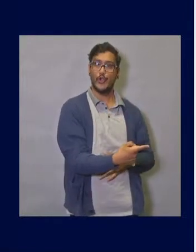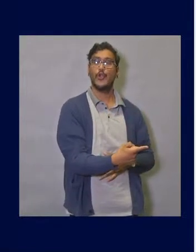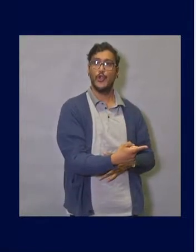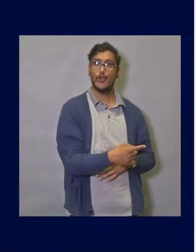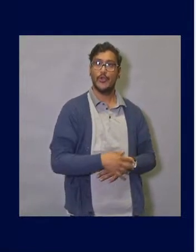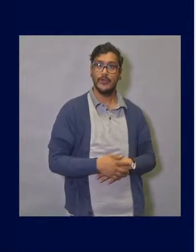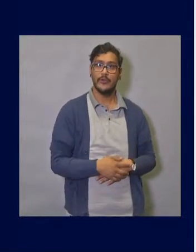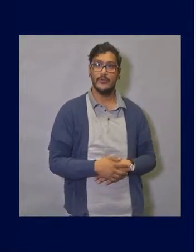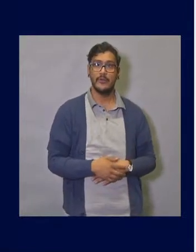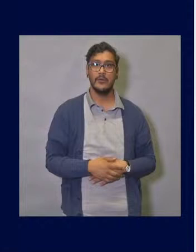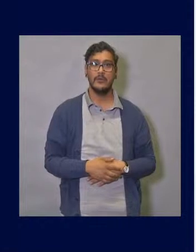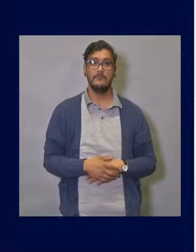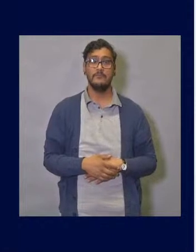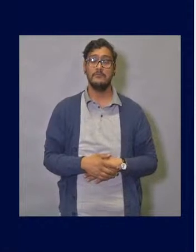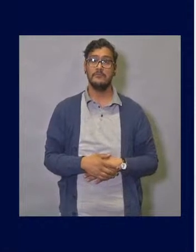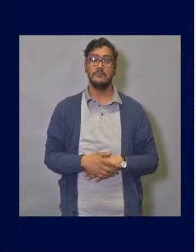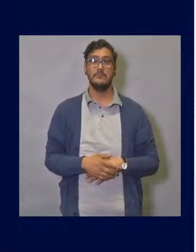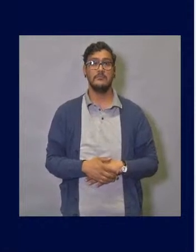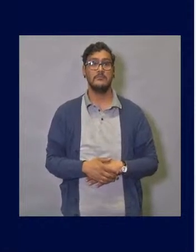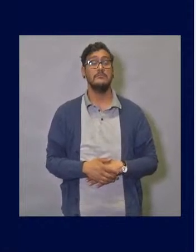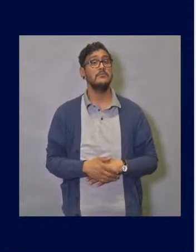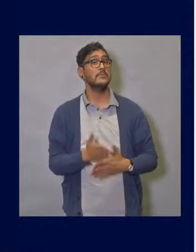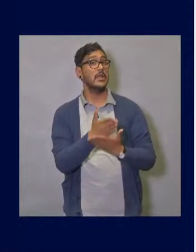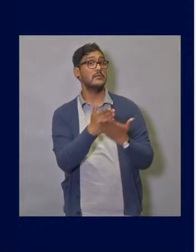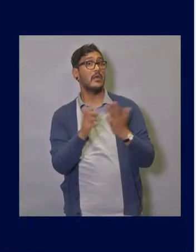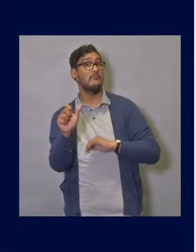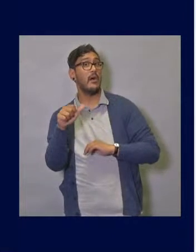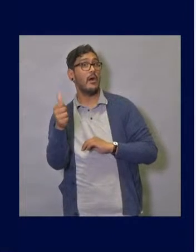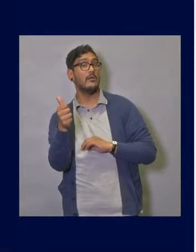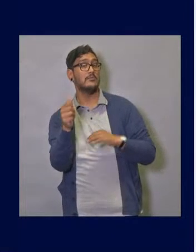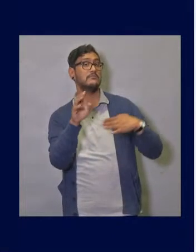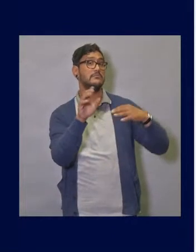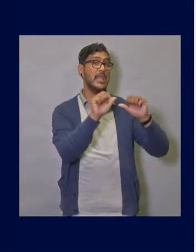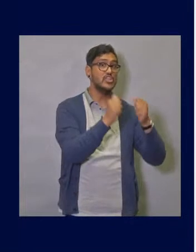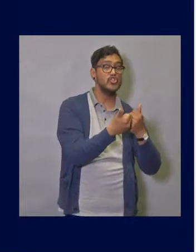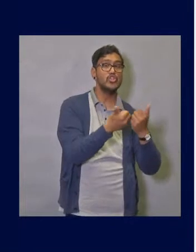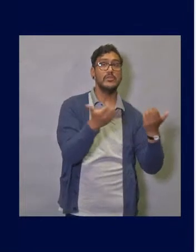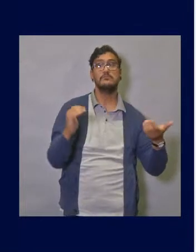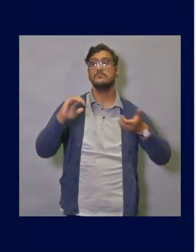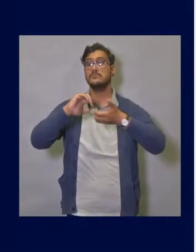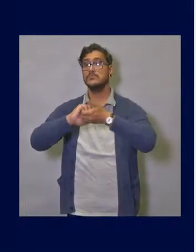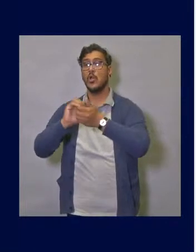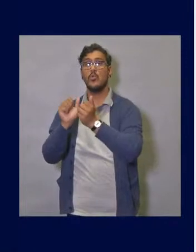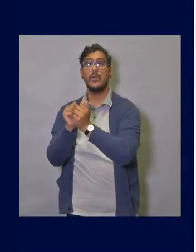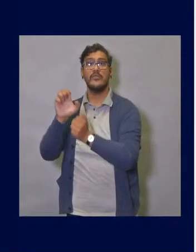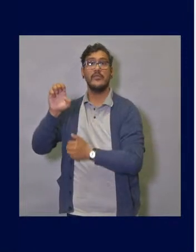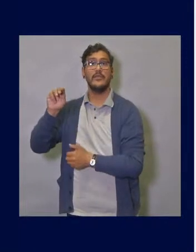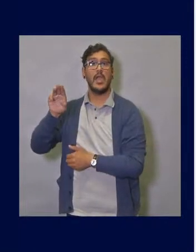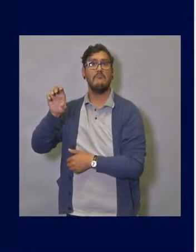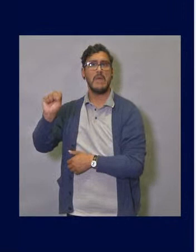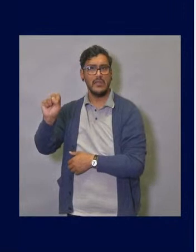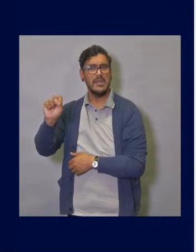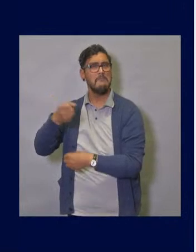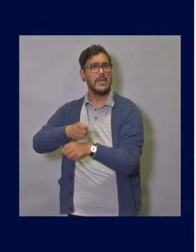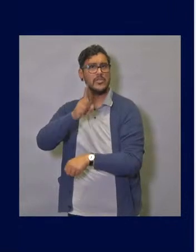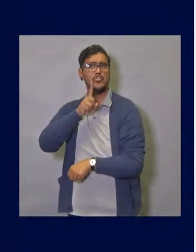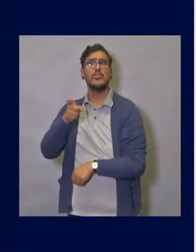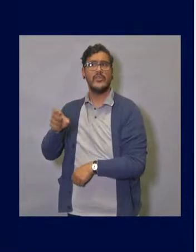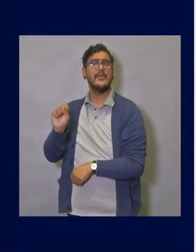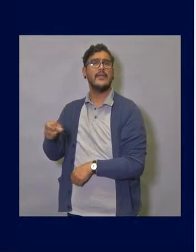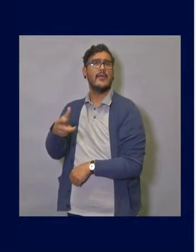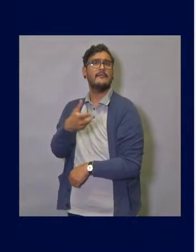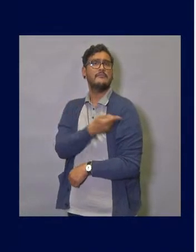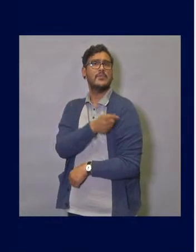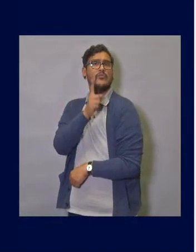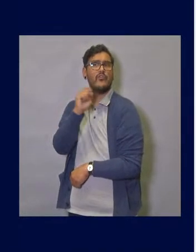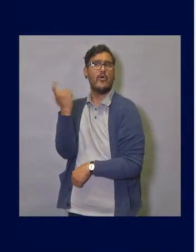law enforcement entities have partnered with EMS and health clinic stakeholders to make sure that they're able to get vaccine administered to